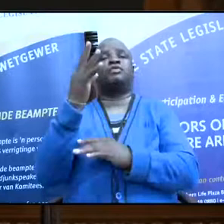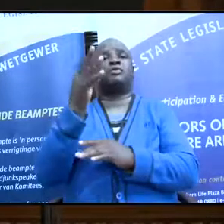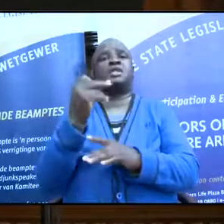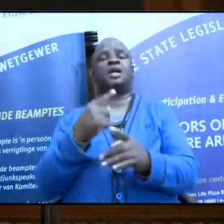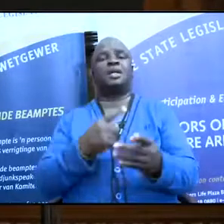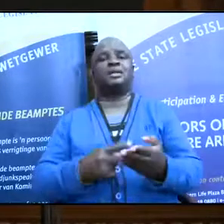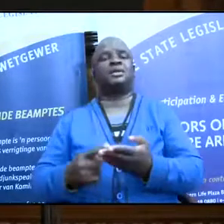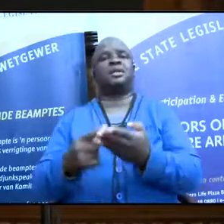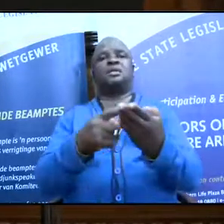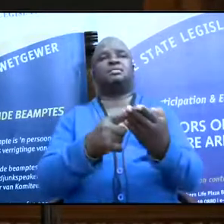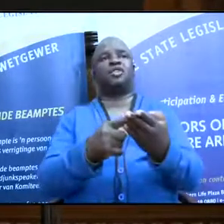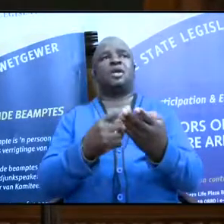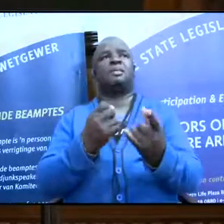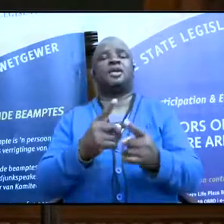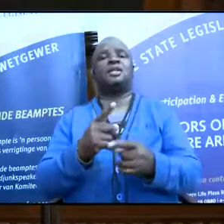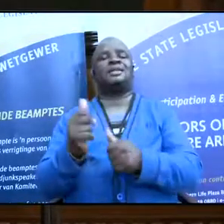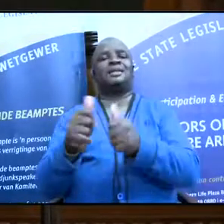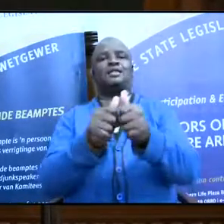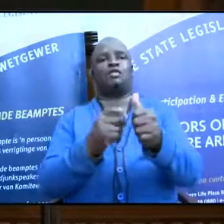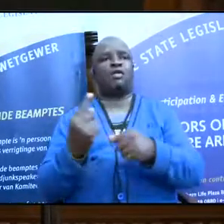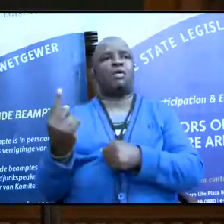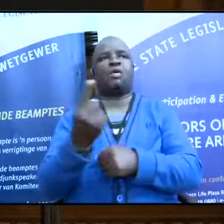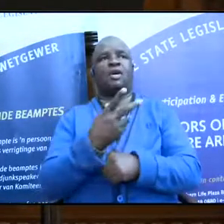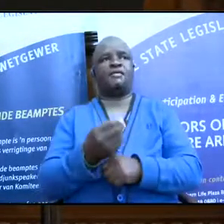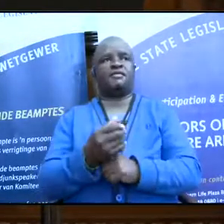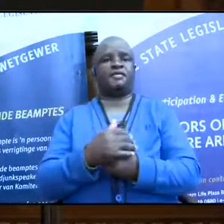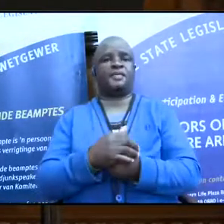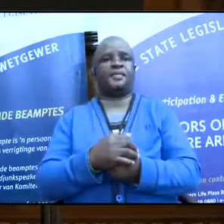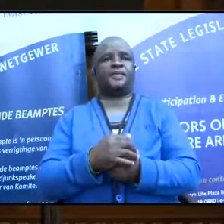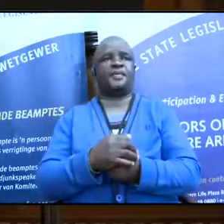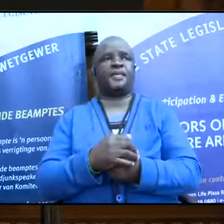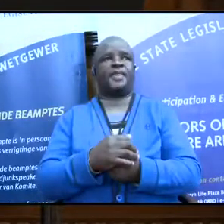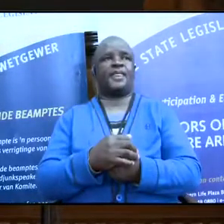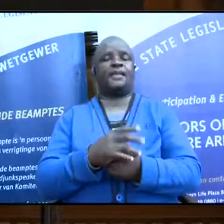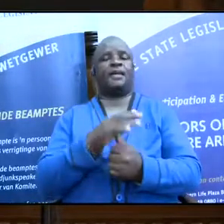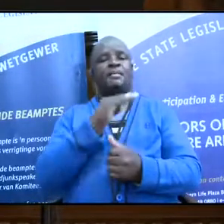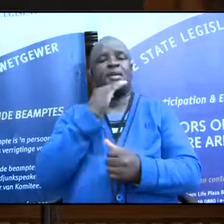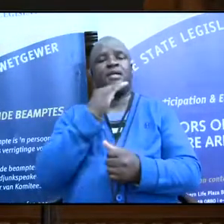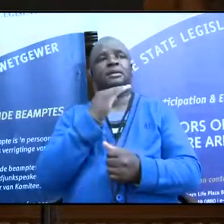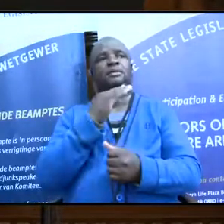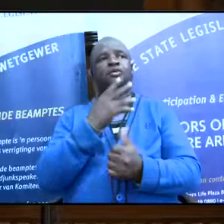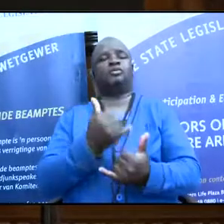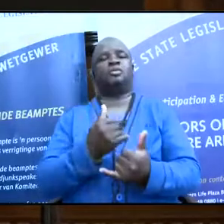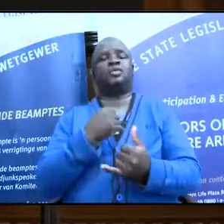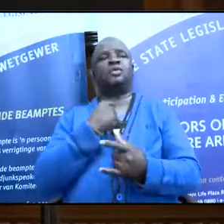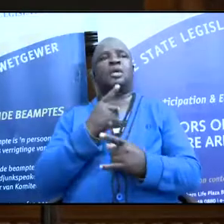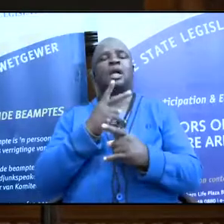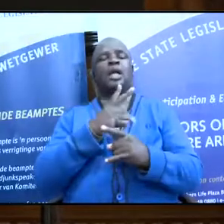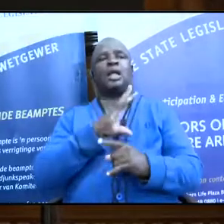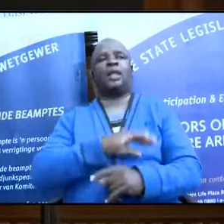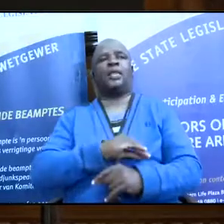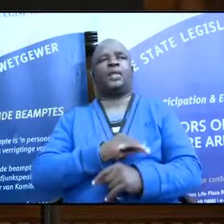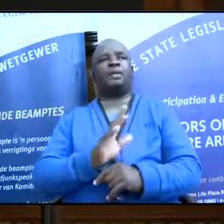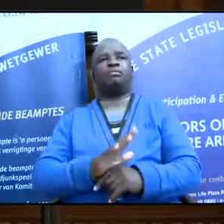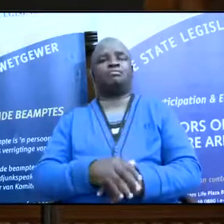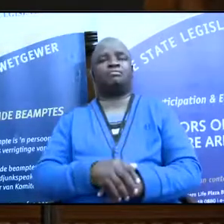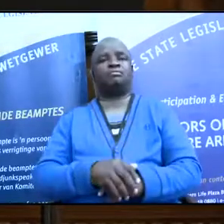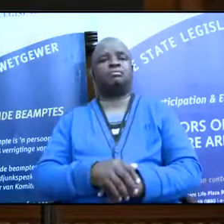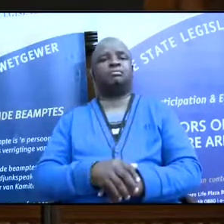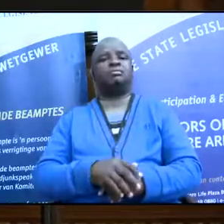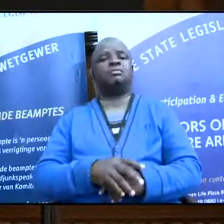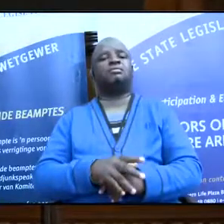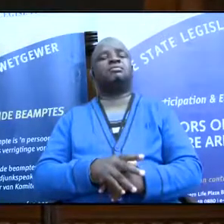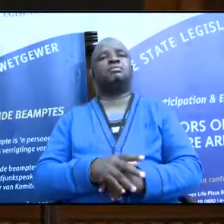and deliberations between all stakeholders this means that we must not lose hope and we must